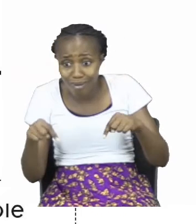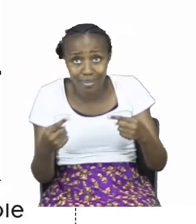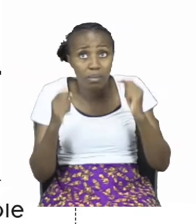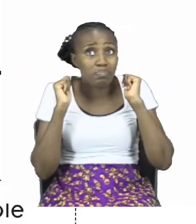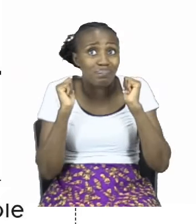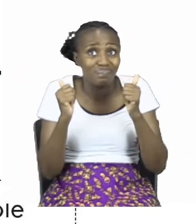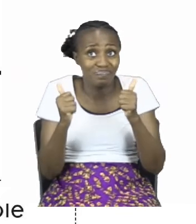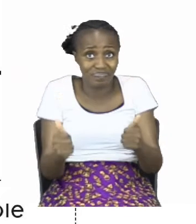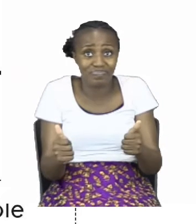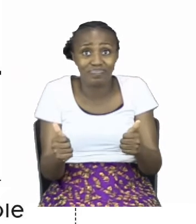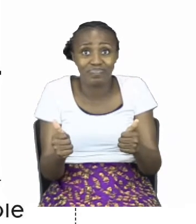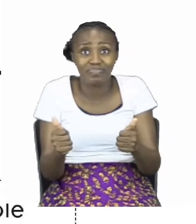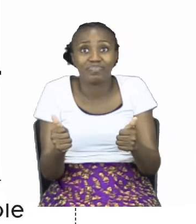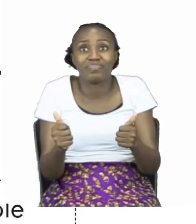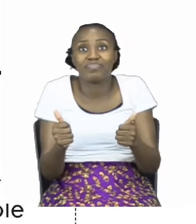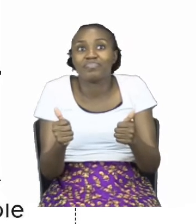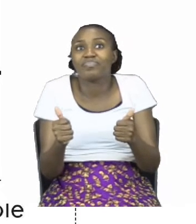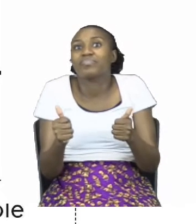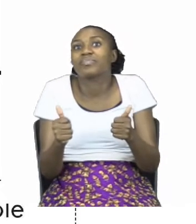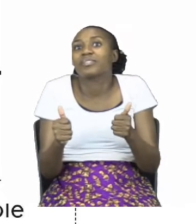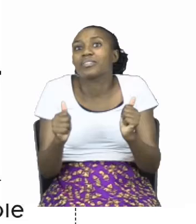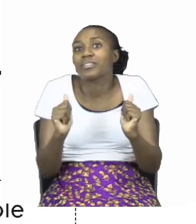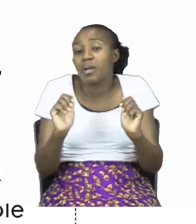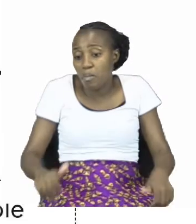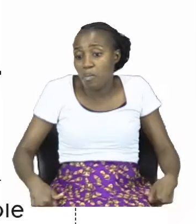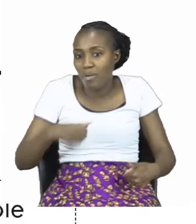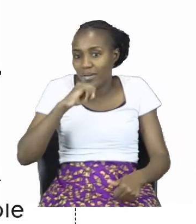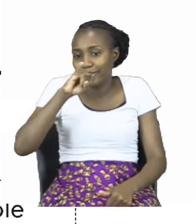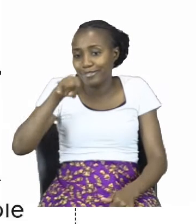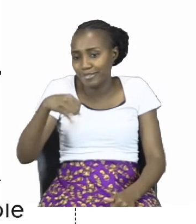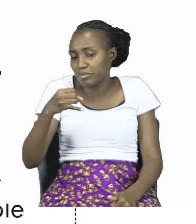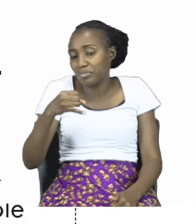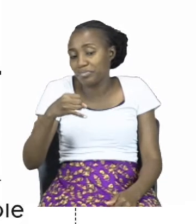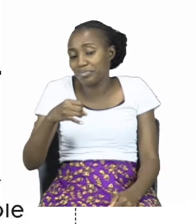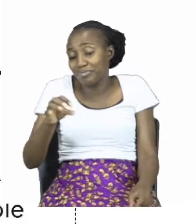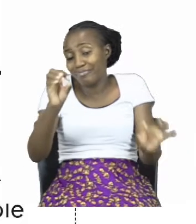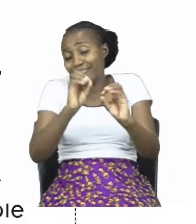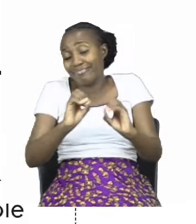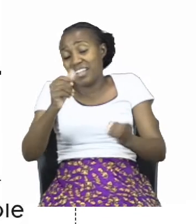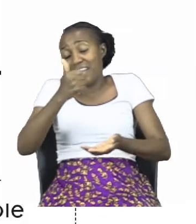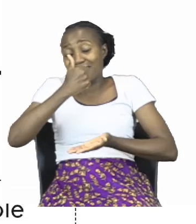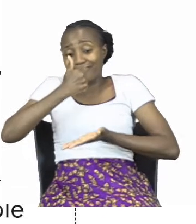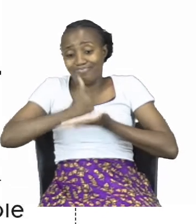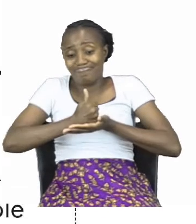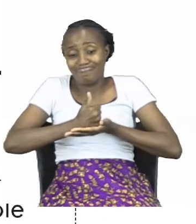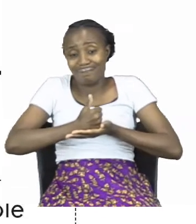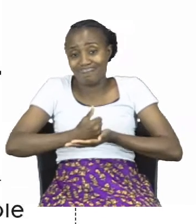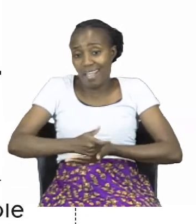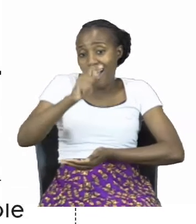was just right. Jack did not do anything to his